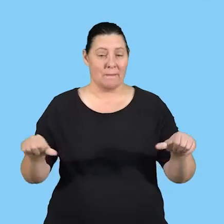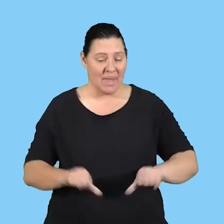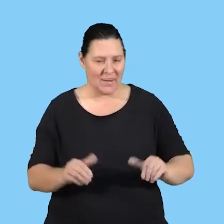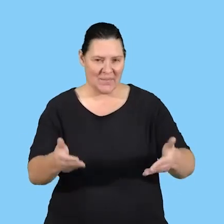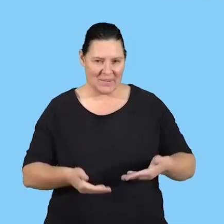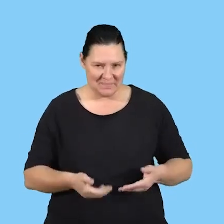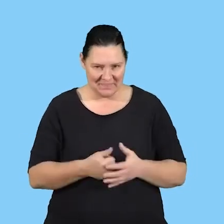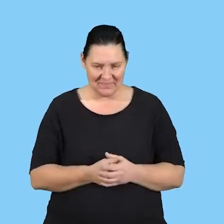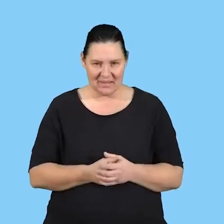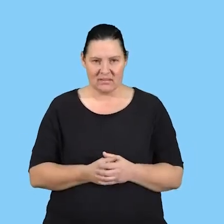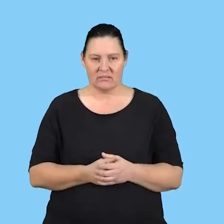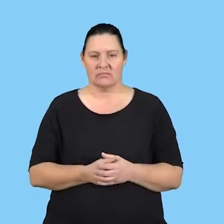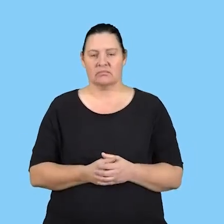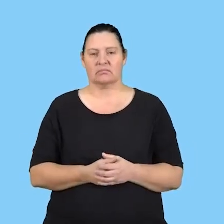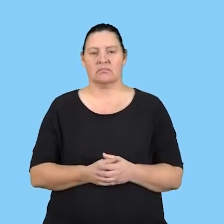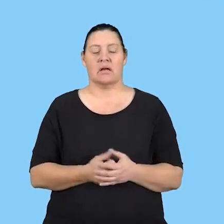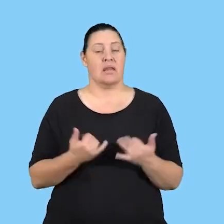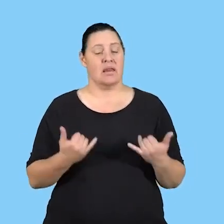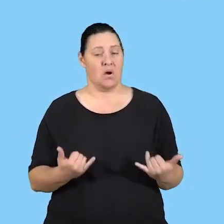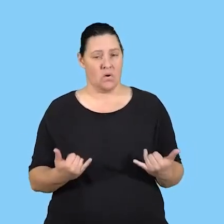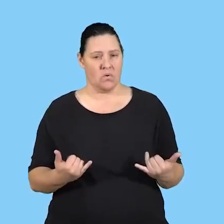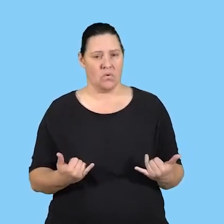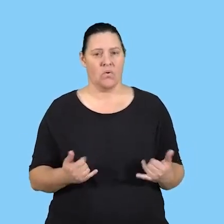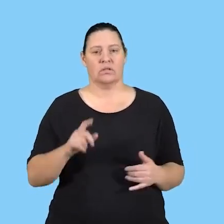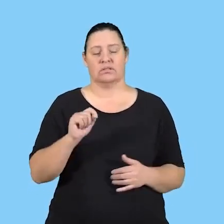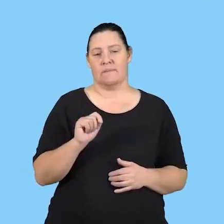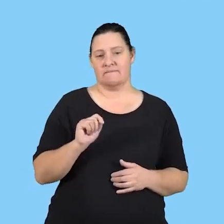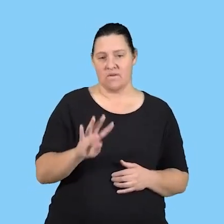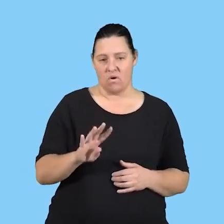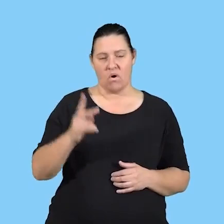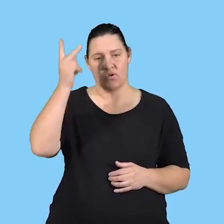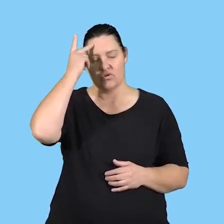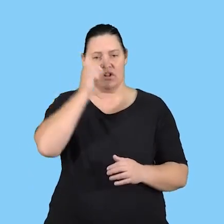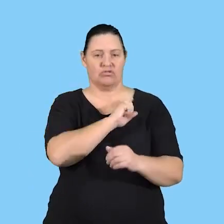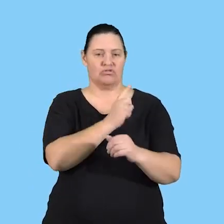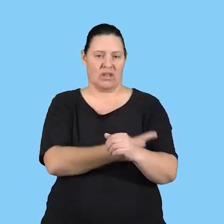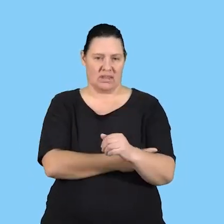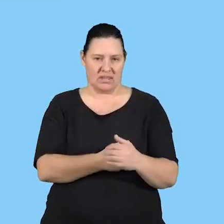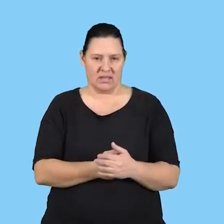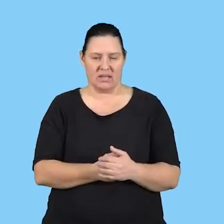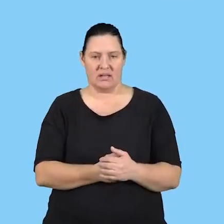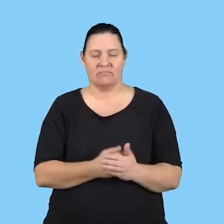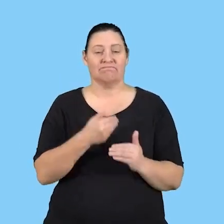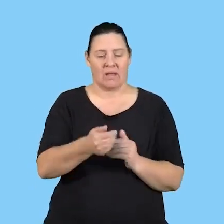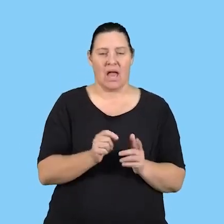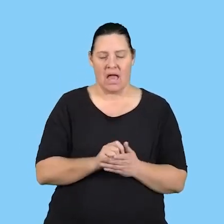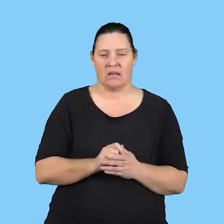Welcome back, colleagues. This is now term 4, the knowledge strand, planet Earth and